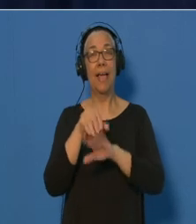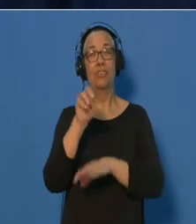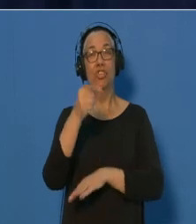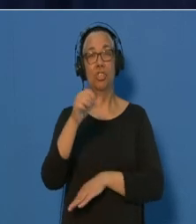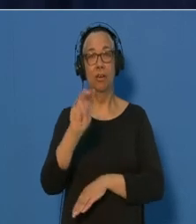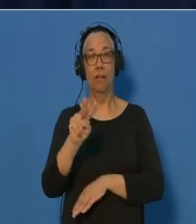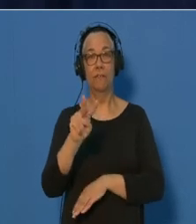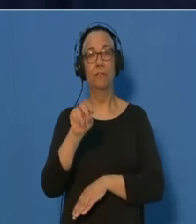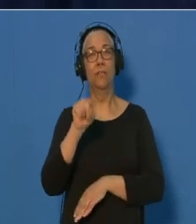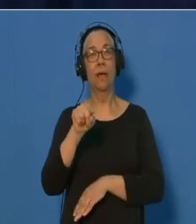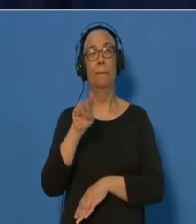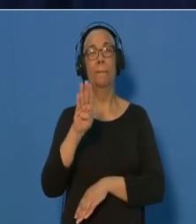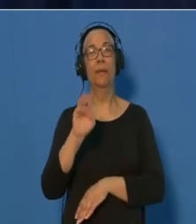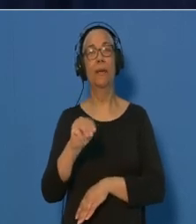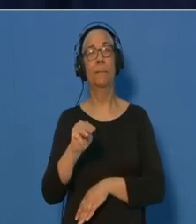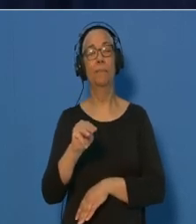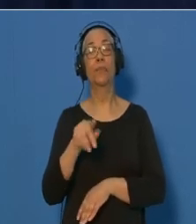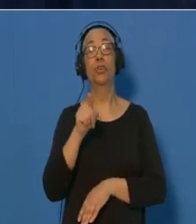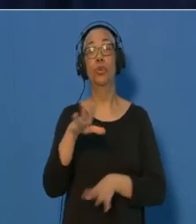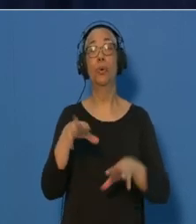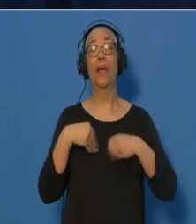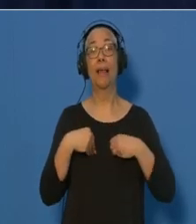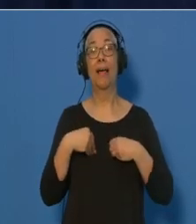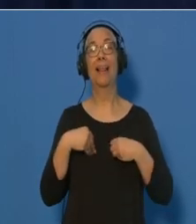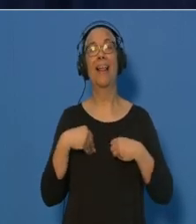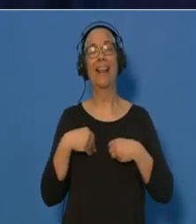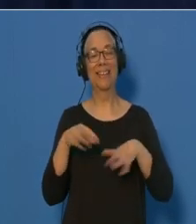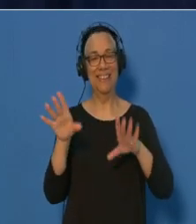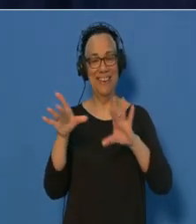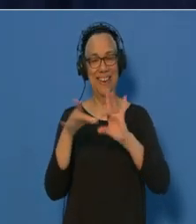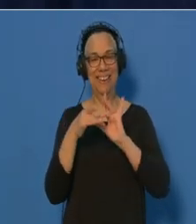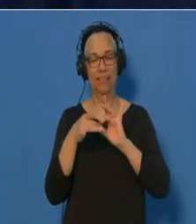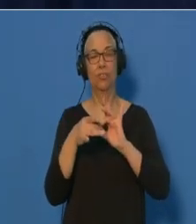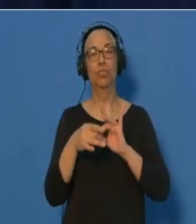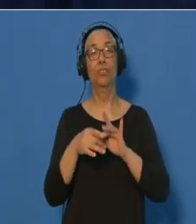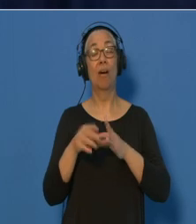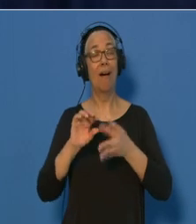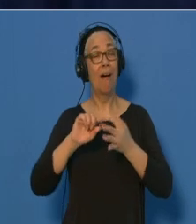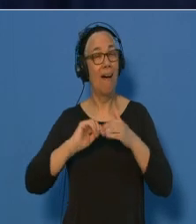dwd@gov.bm and you'll receive a link and instructions to get started.